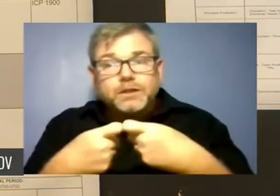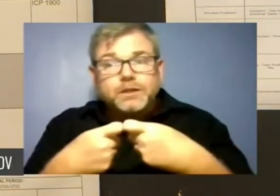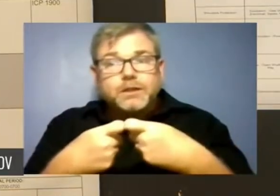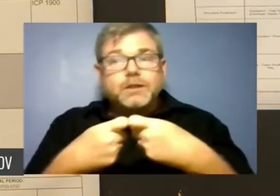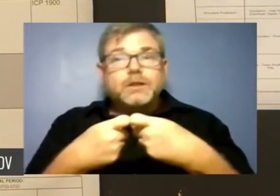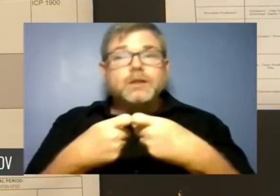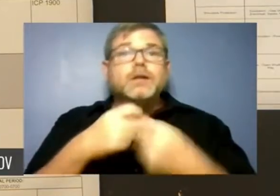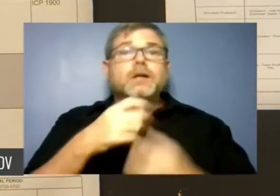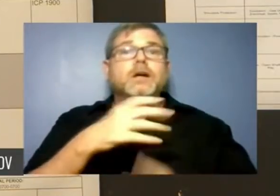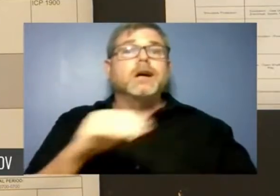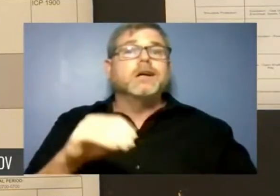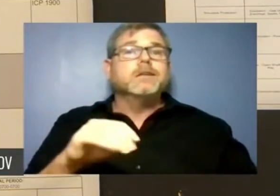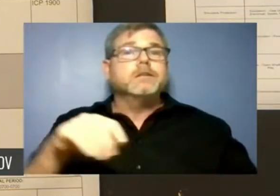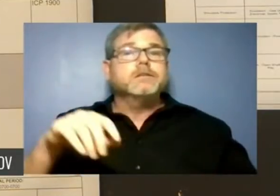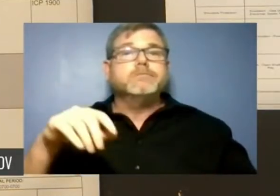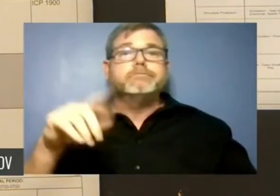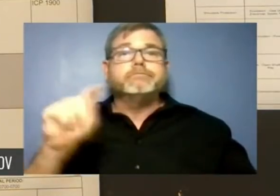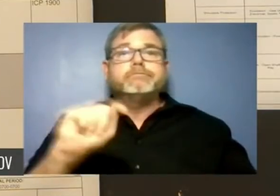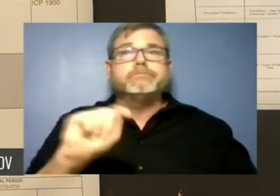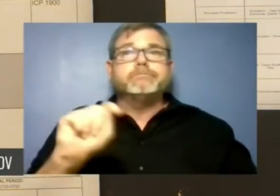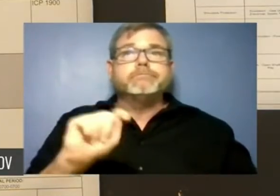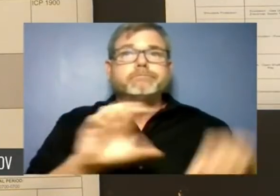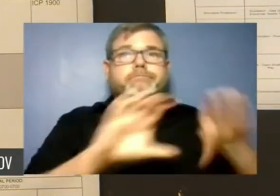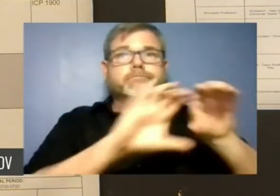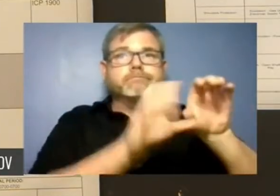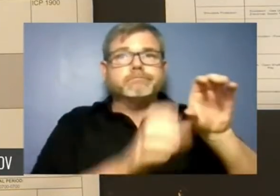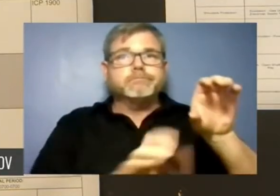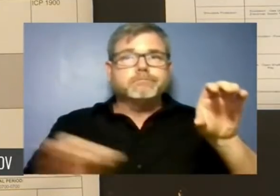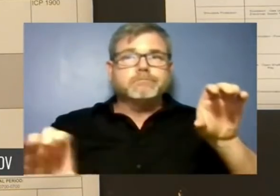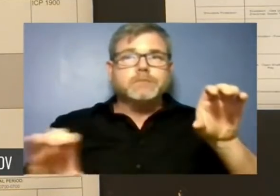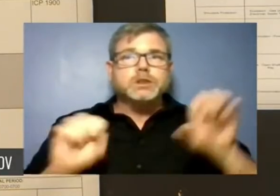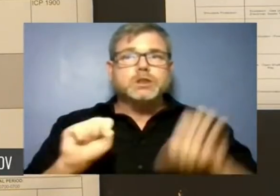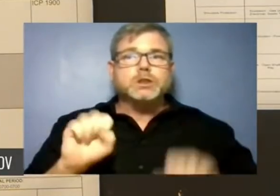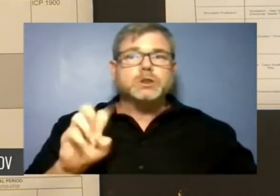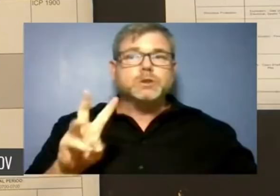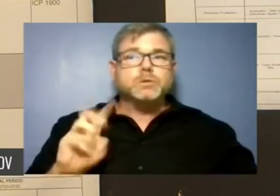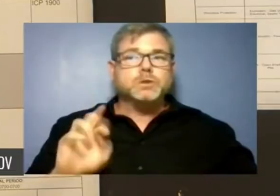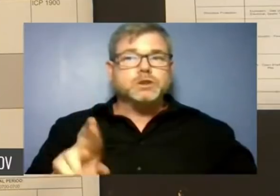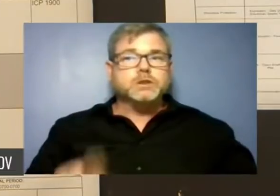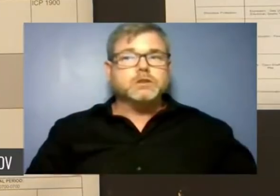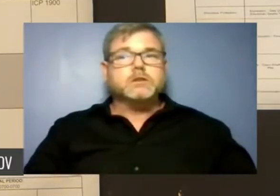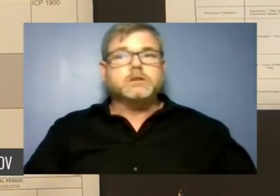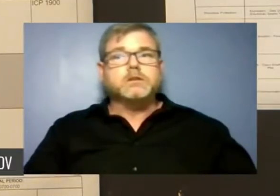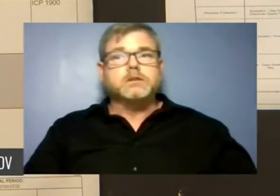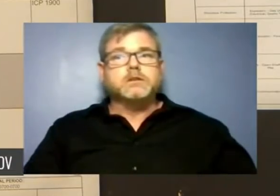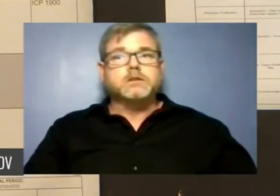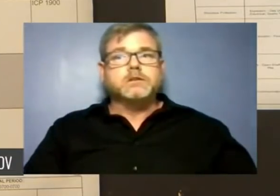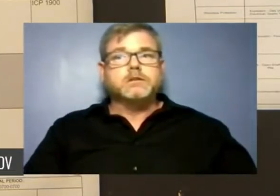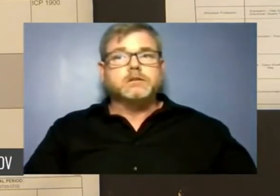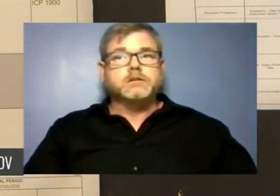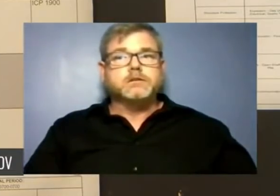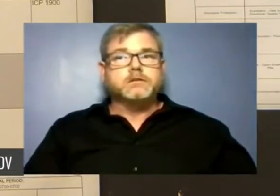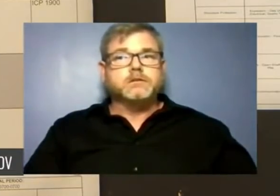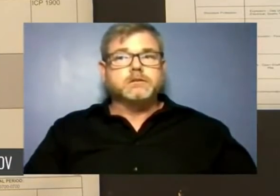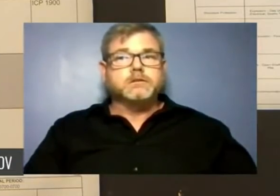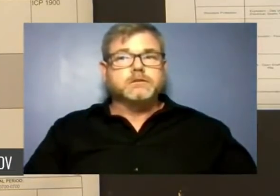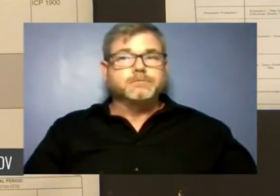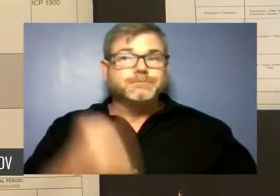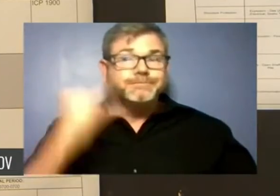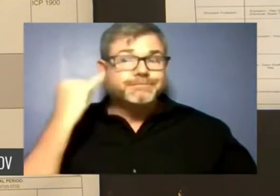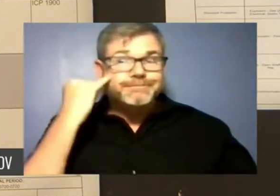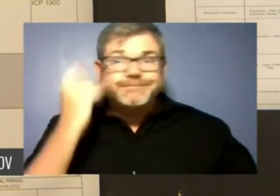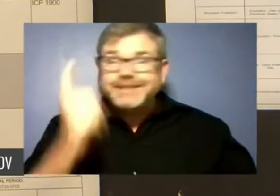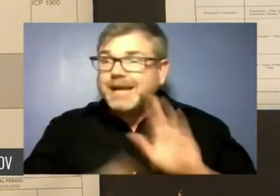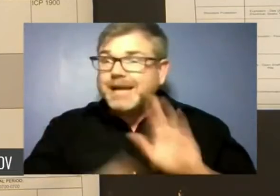know that it has survived the fire. The reality is it's still serious public health considerations because there's no